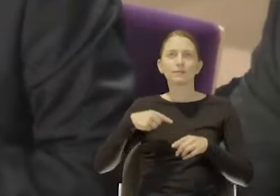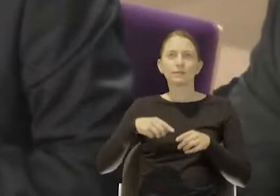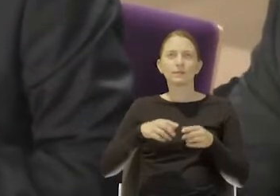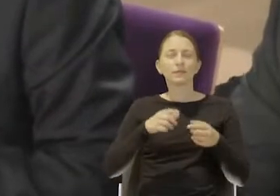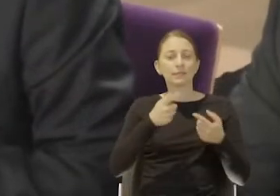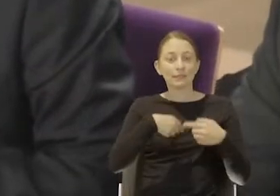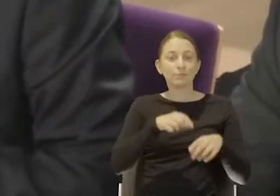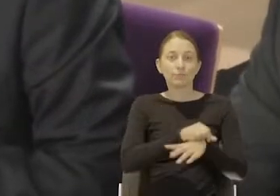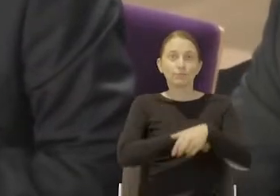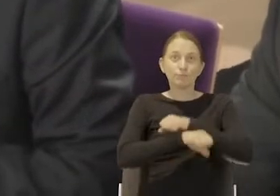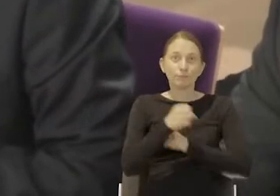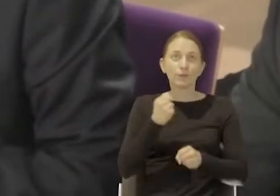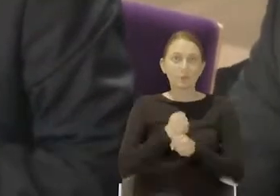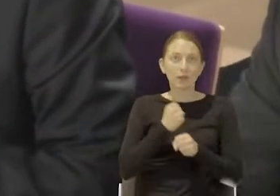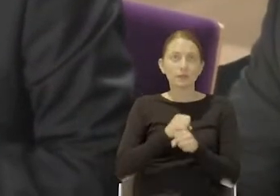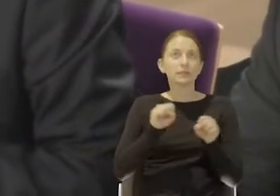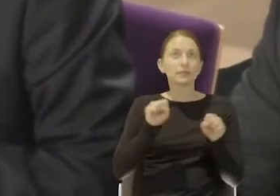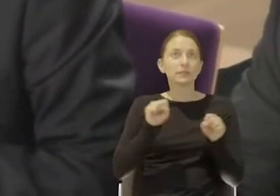and the